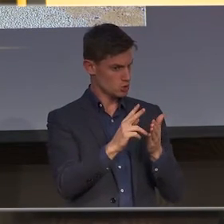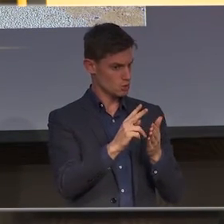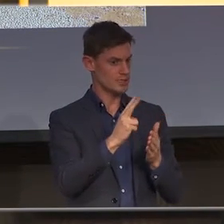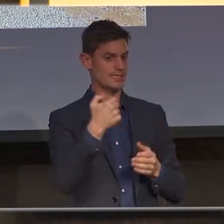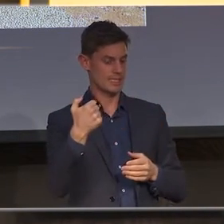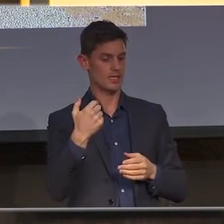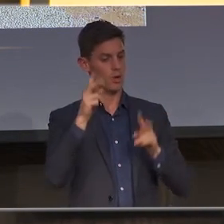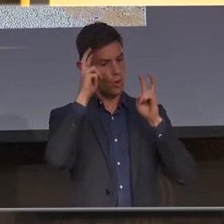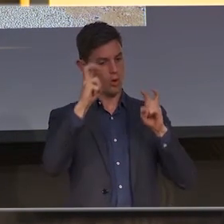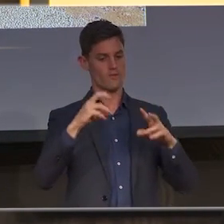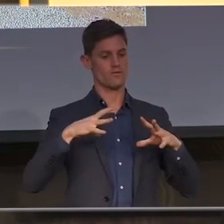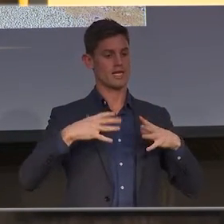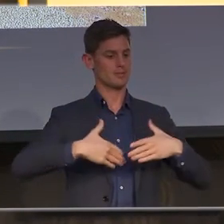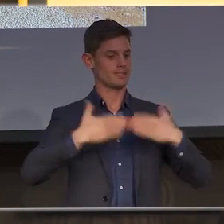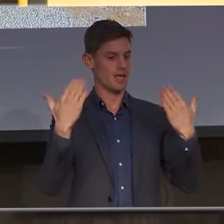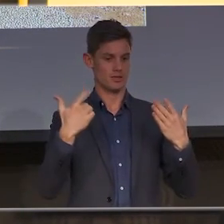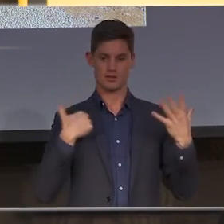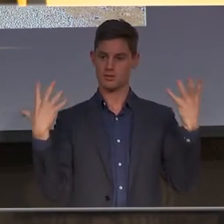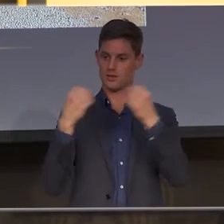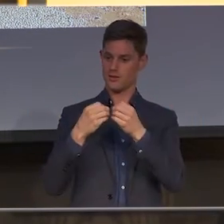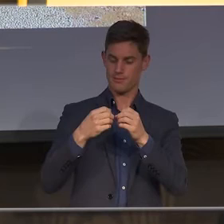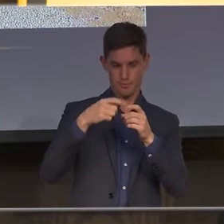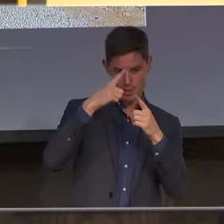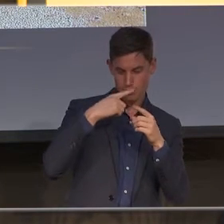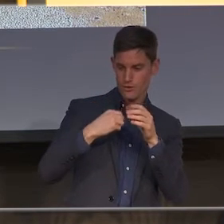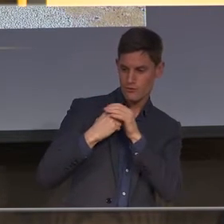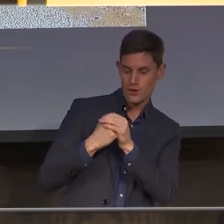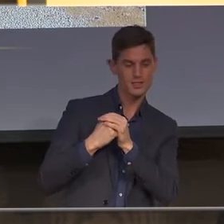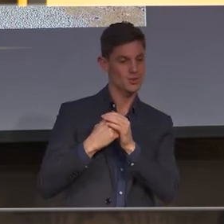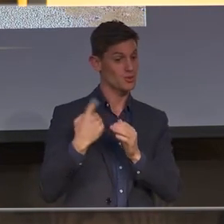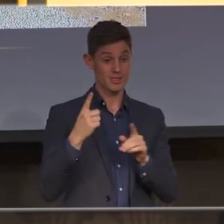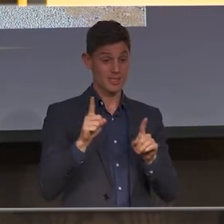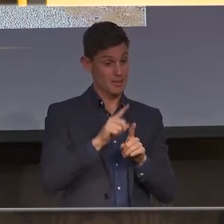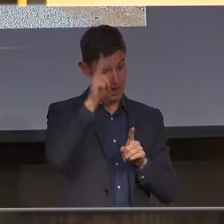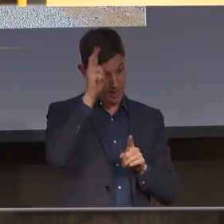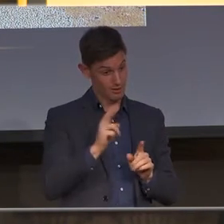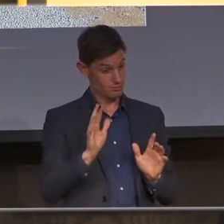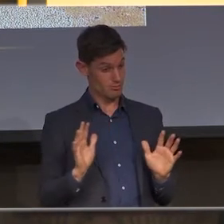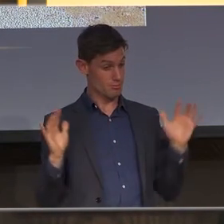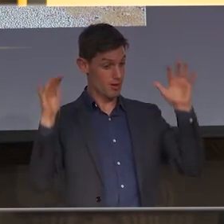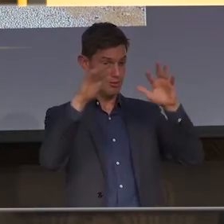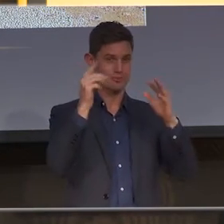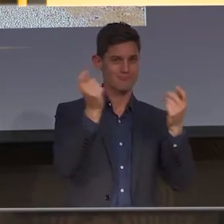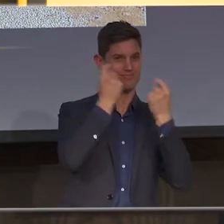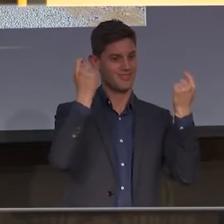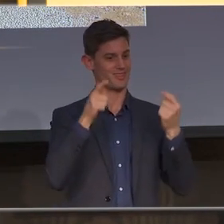marched along with local community members, friends and writerly peers, and those who had travelled the country over to be part of the